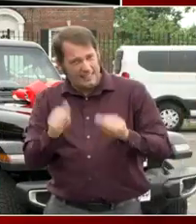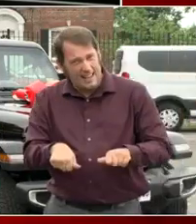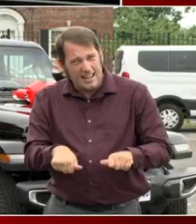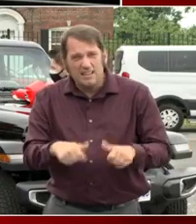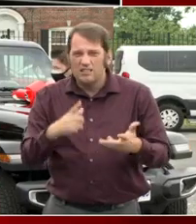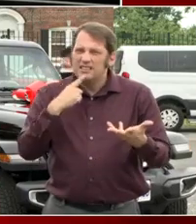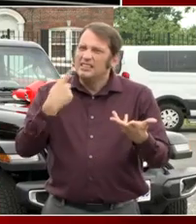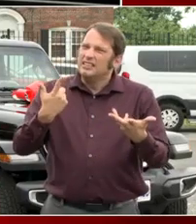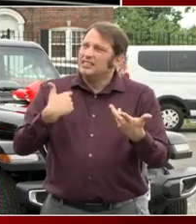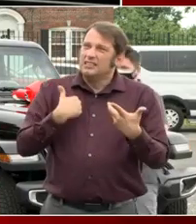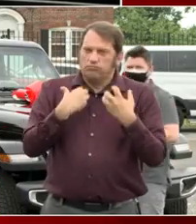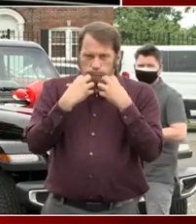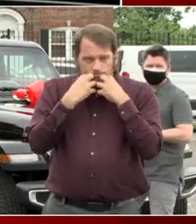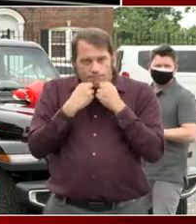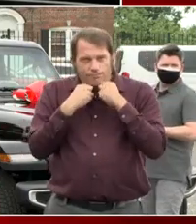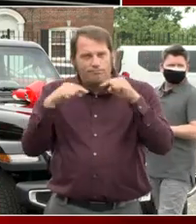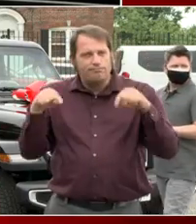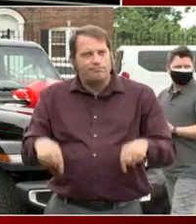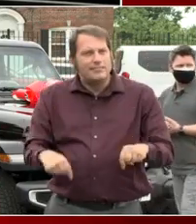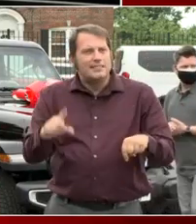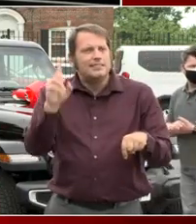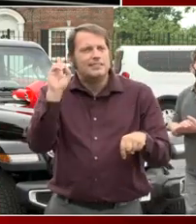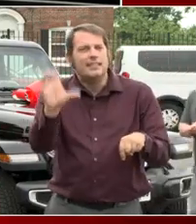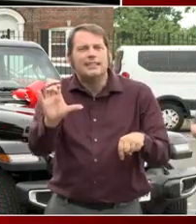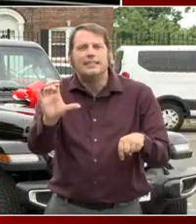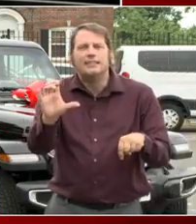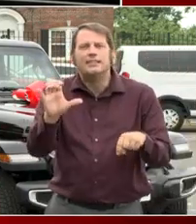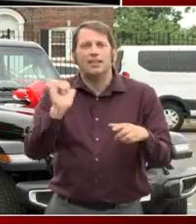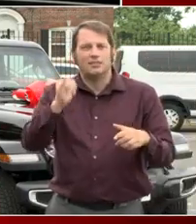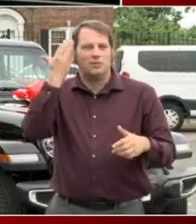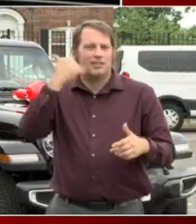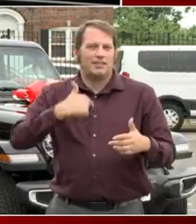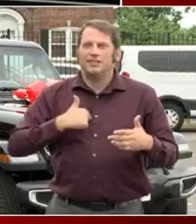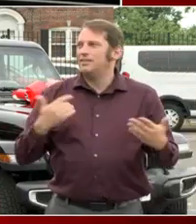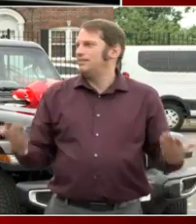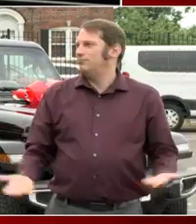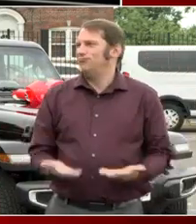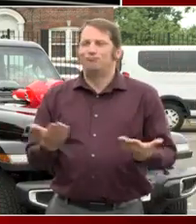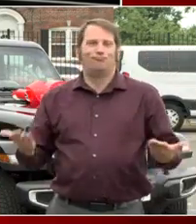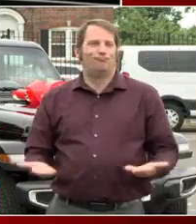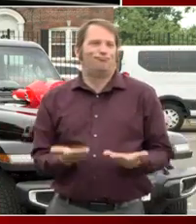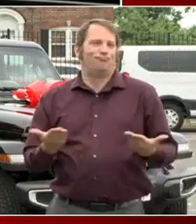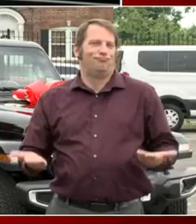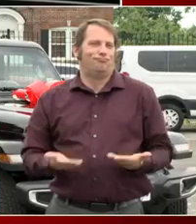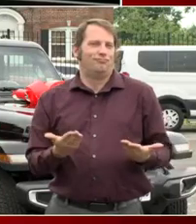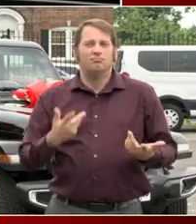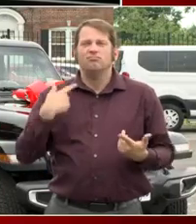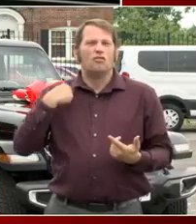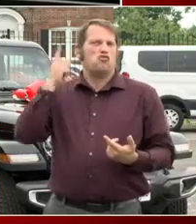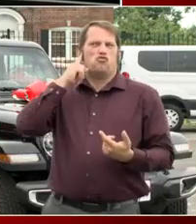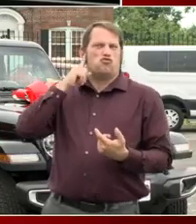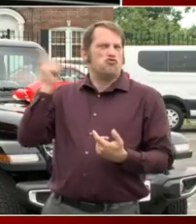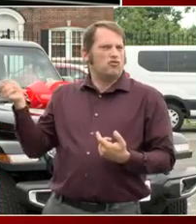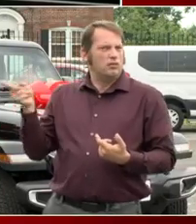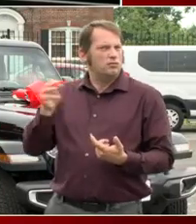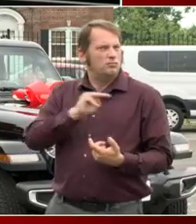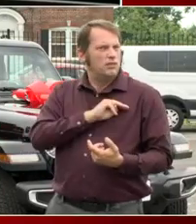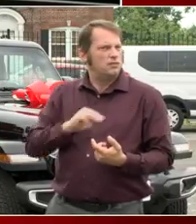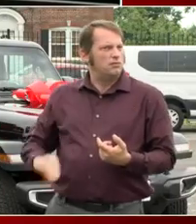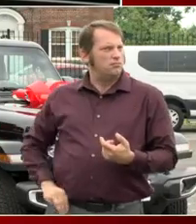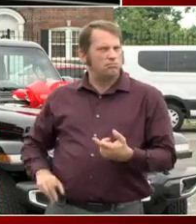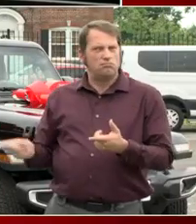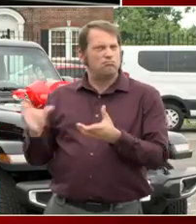of Columbia. So that's one of the reasons why I'm here. You heard the mayor say it very, very accurately. This is